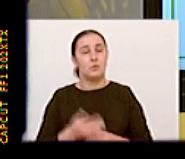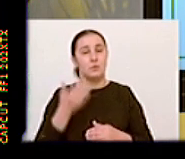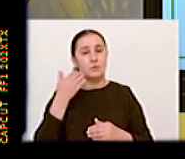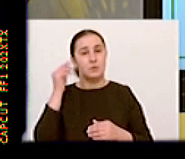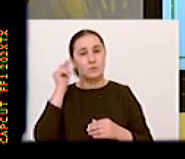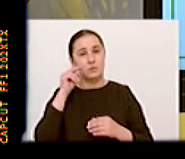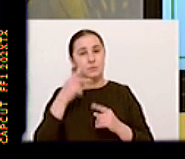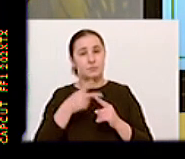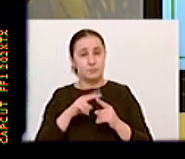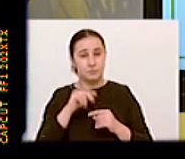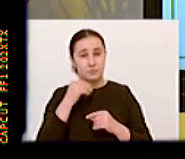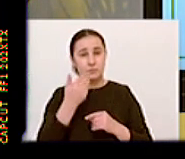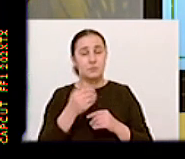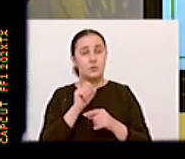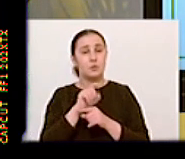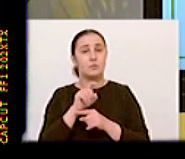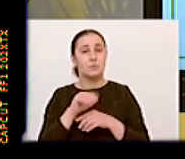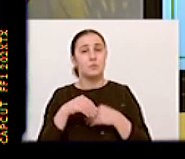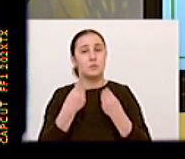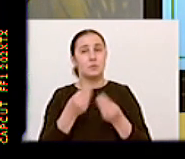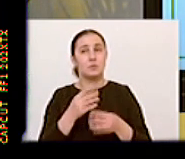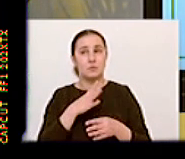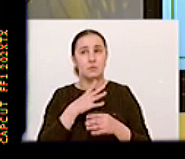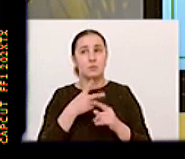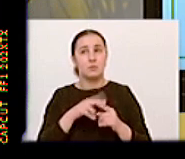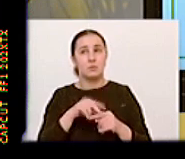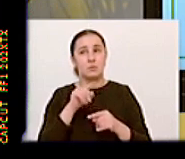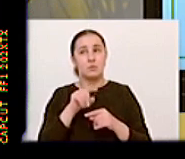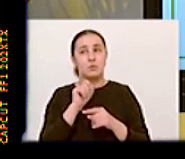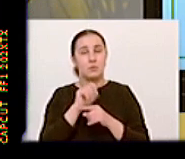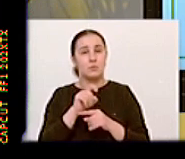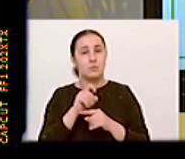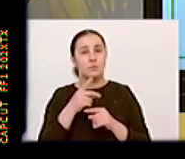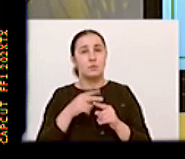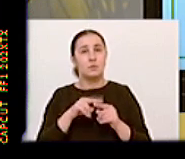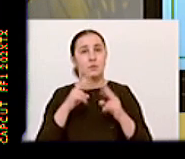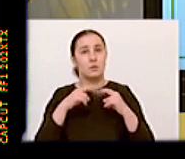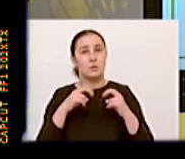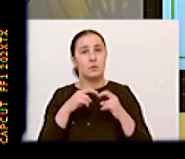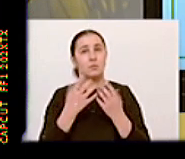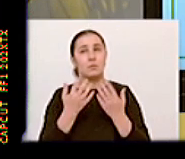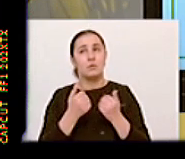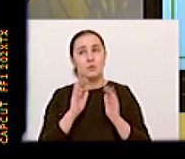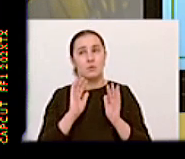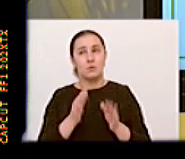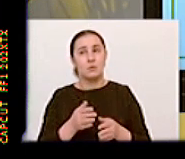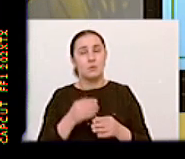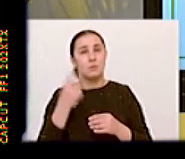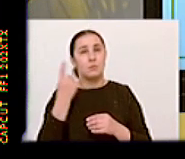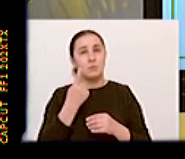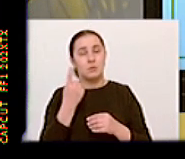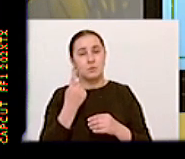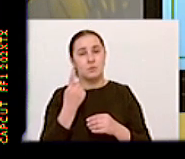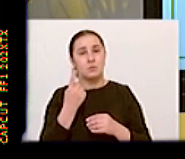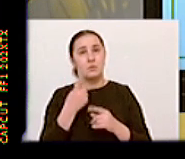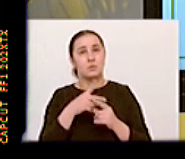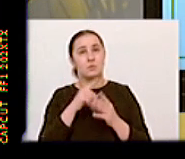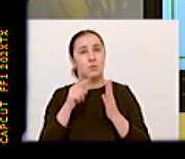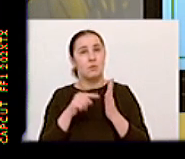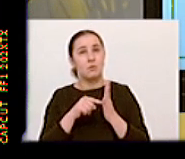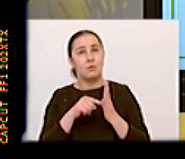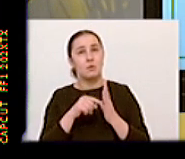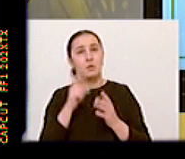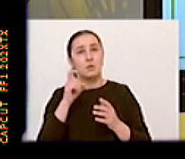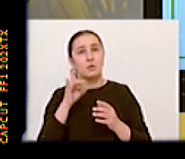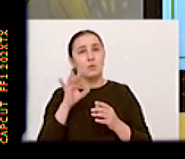O'tgan darsda sizlarga topshiriq berilgan edi. Mana shu topshiriqlarni tekshirib olamiz. Birinchi savol,